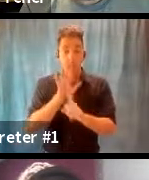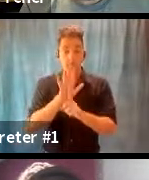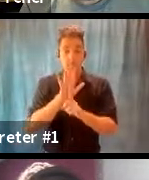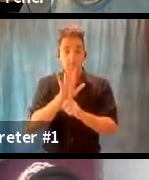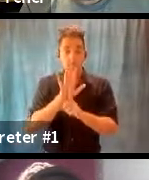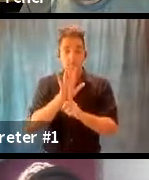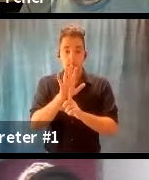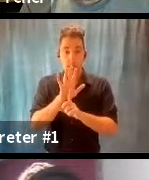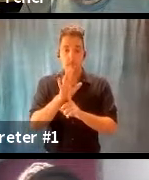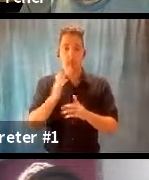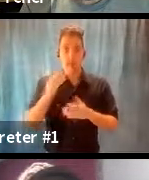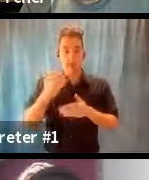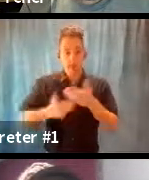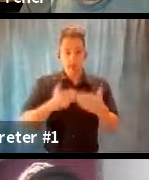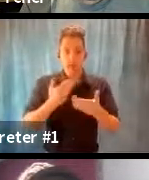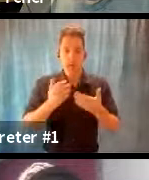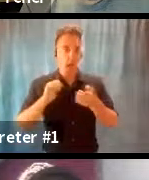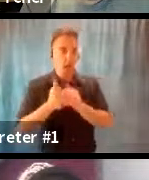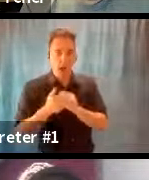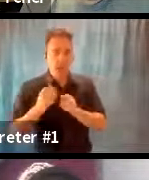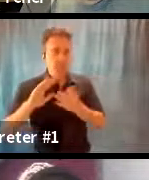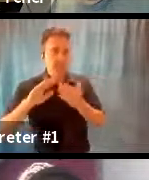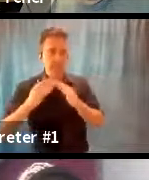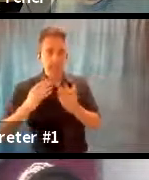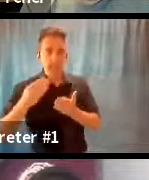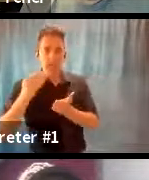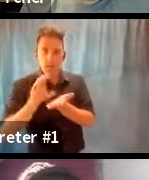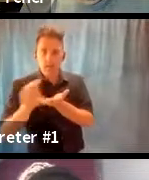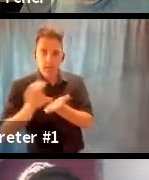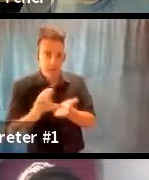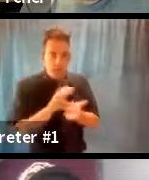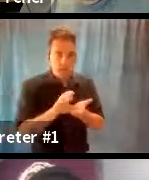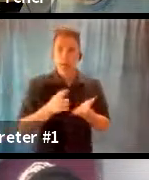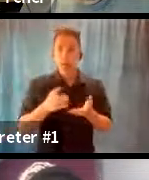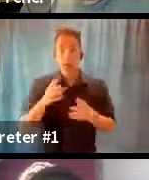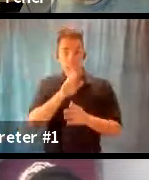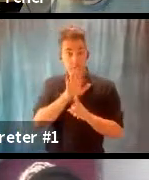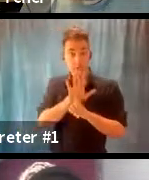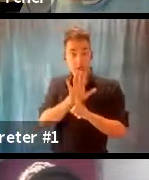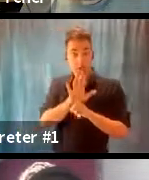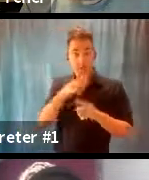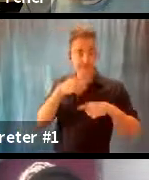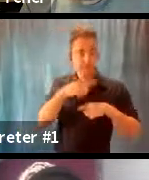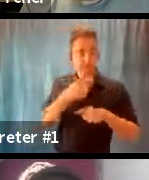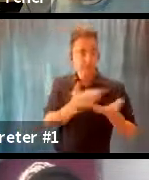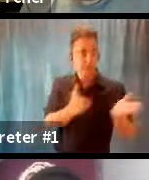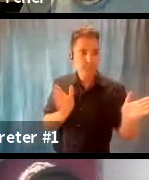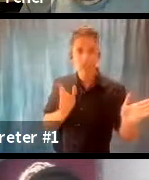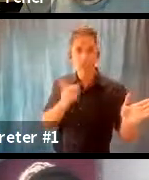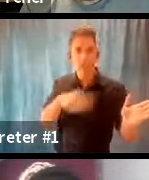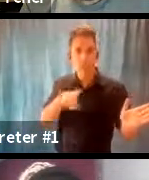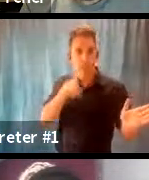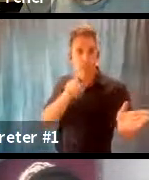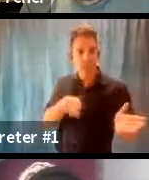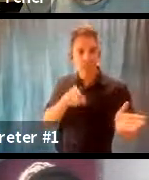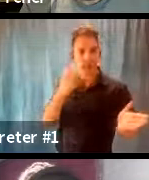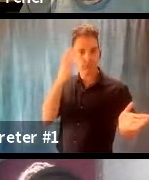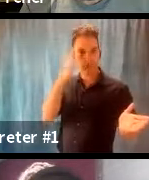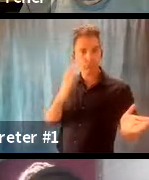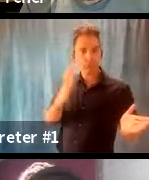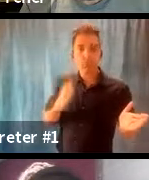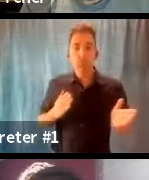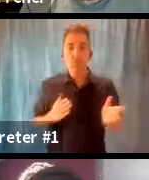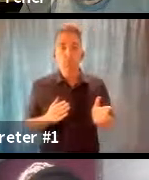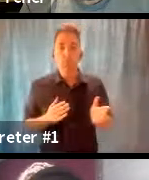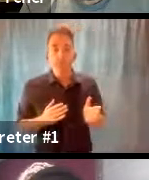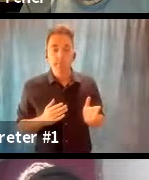allocates funds through the appropriations process. Money cannot be spent until the proposed expenditure has been approved by the Board of